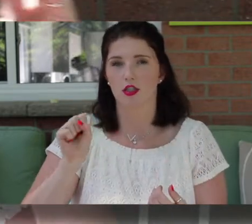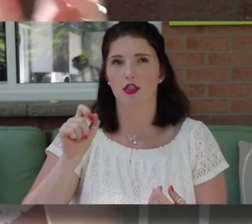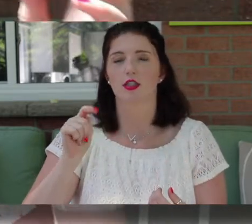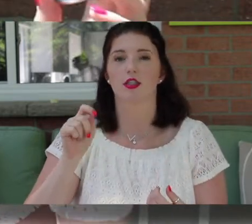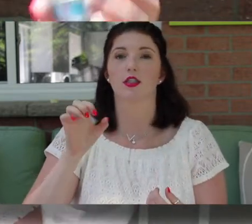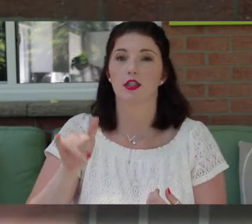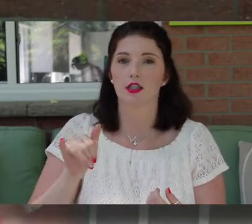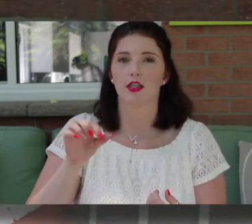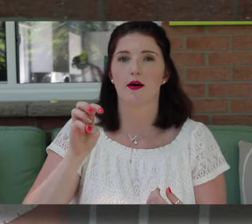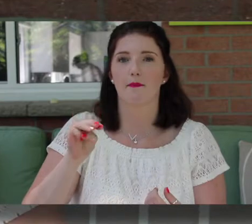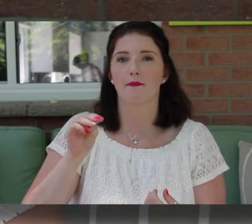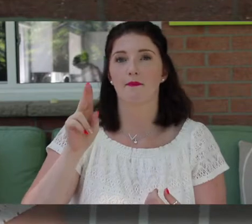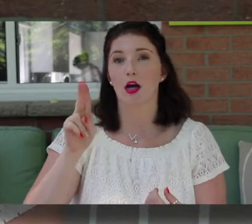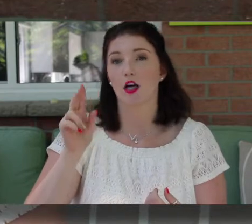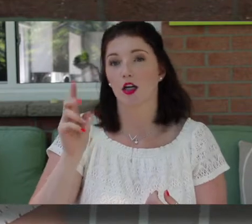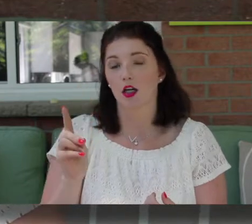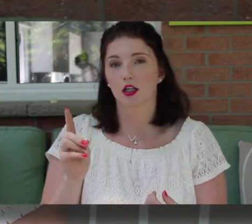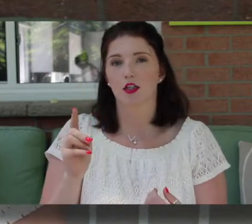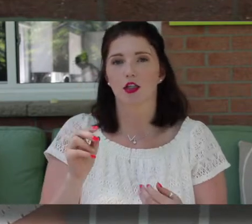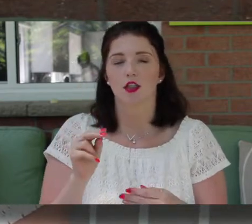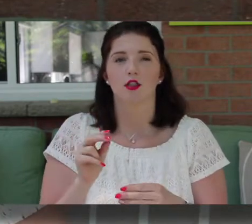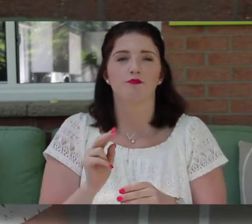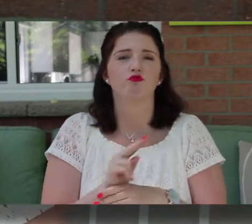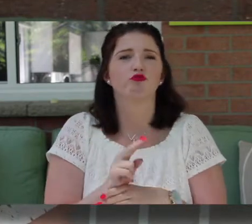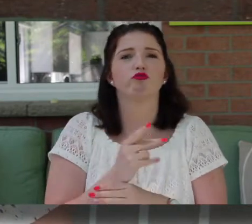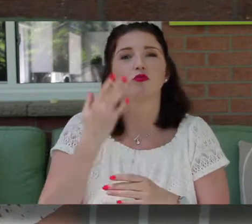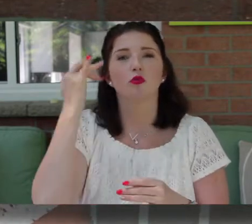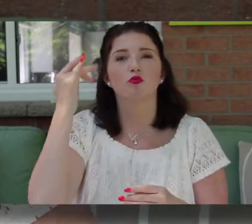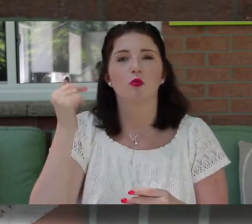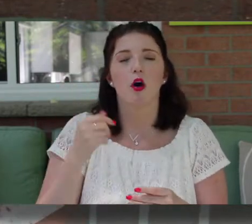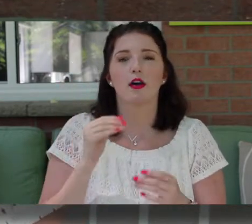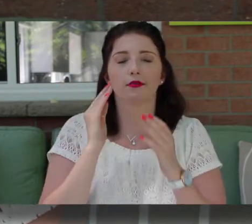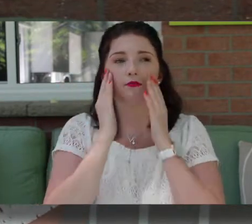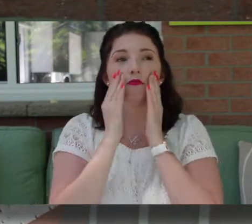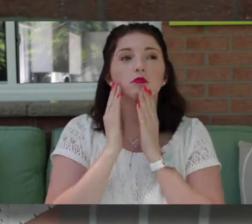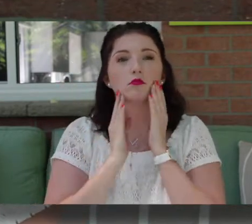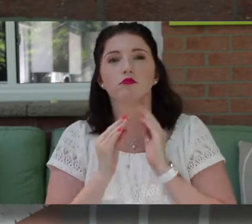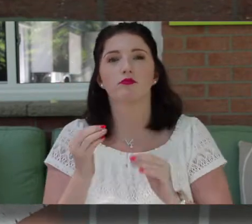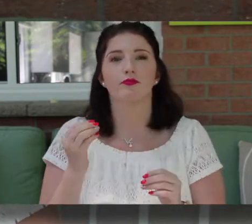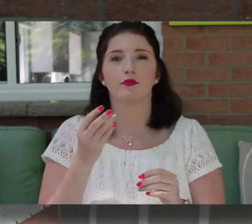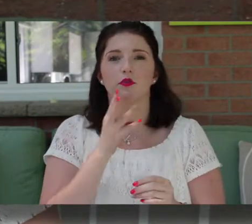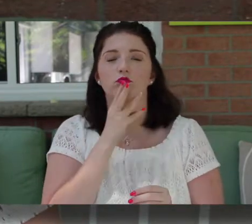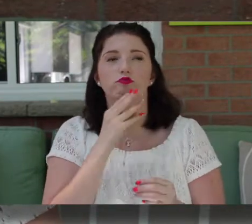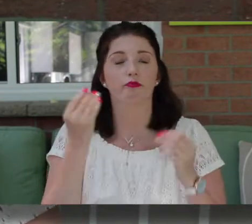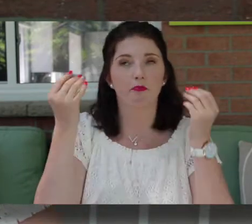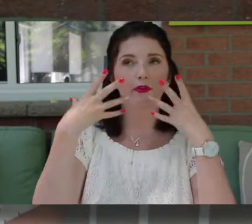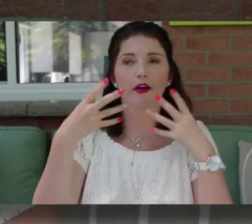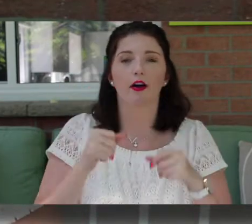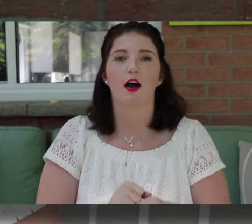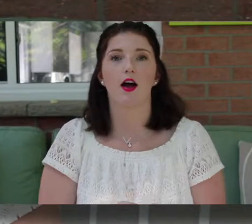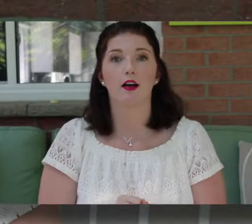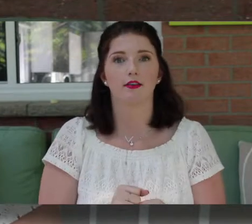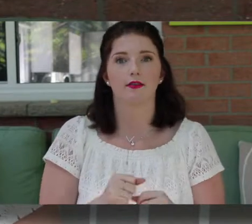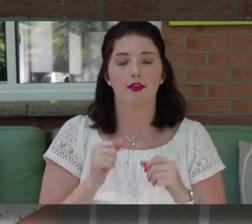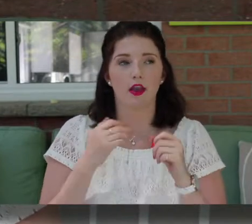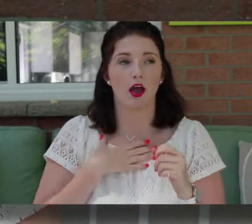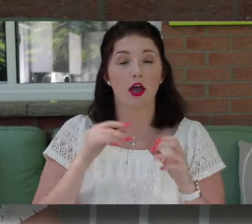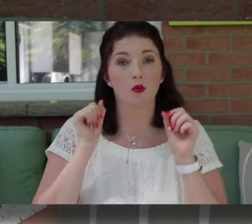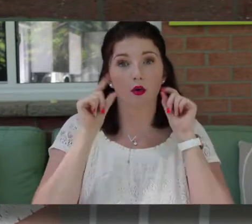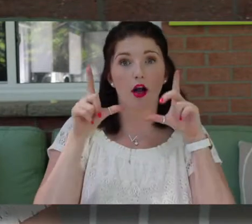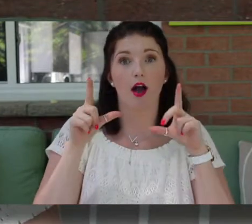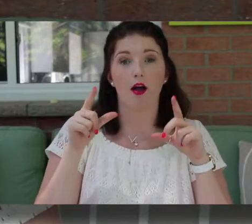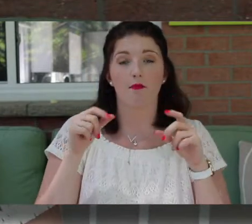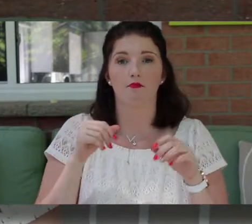duper moisturizer that I've been using instead of my night moisturizer sometimes, just maybe about 2 or 3 times a week. I find when I wake up in the morning,